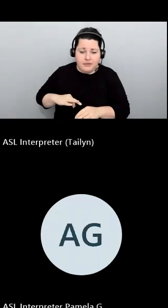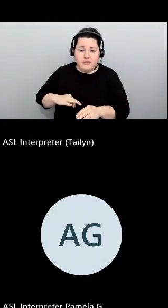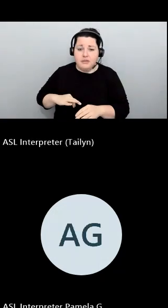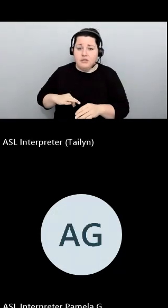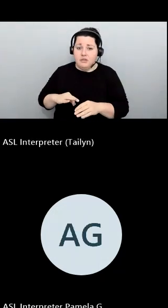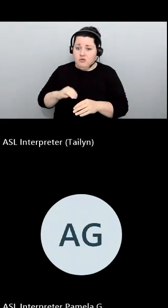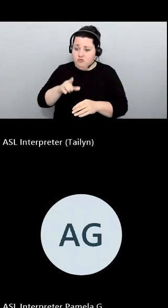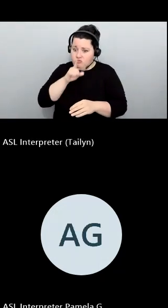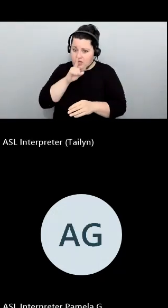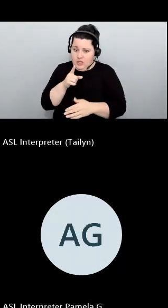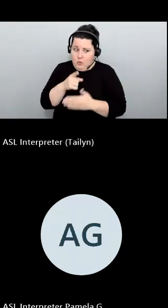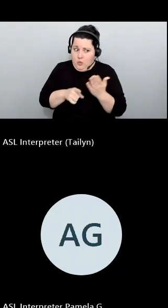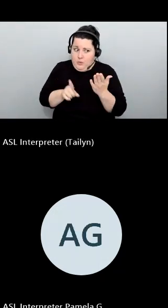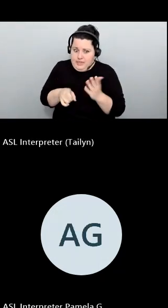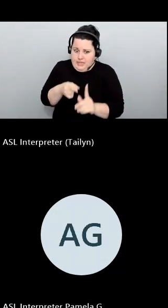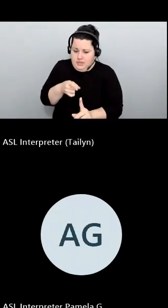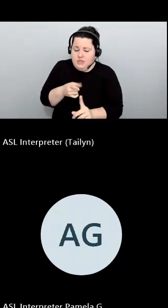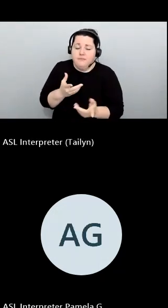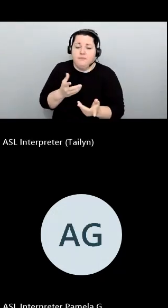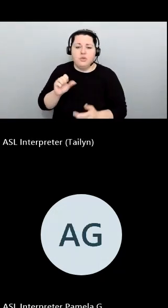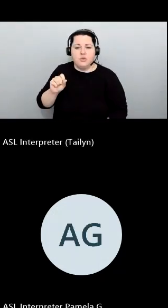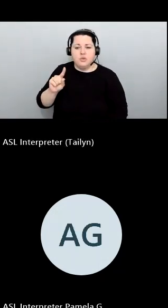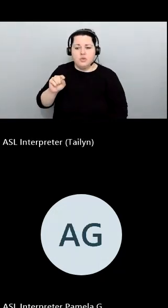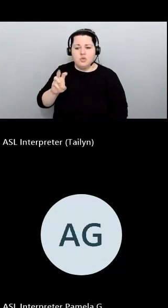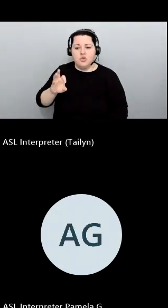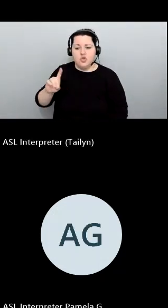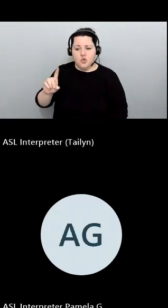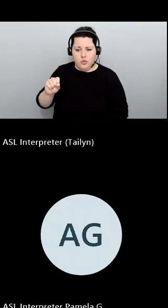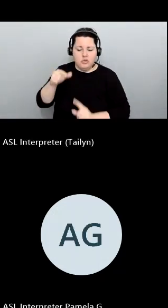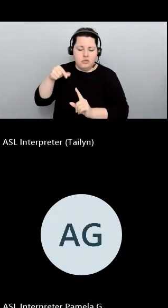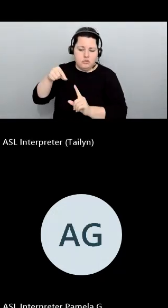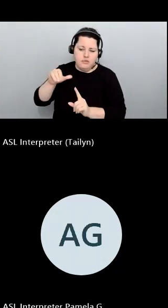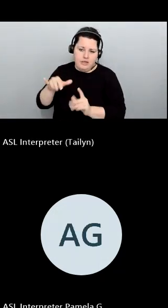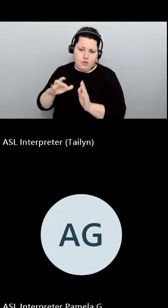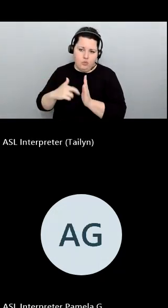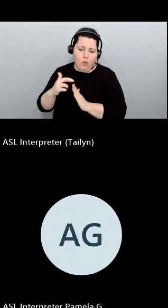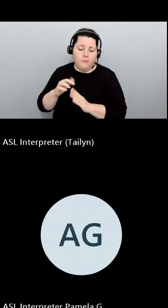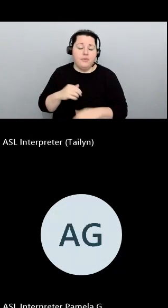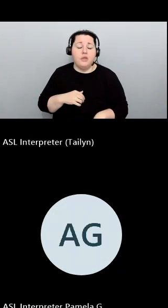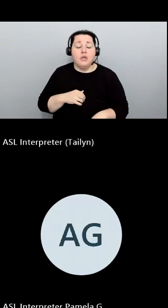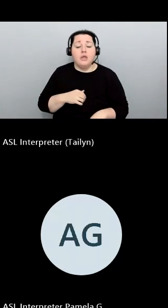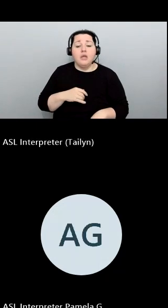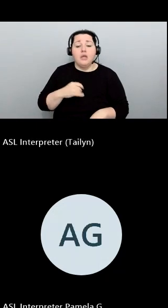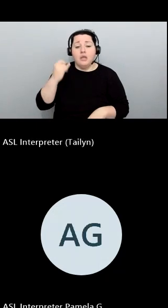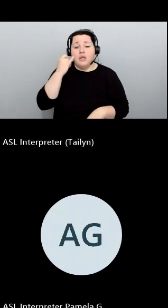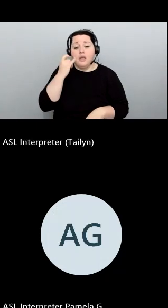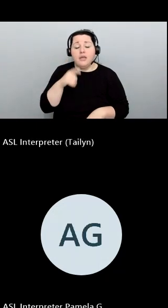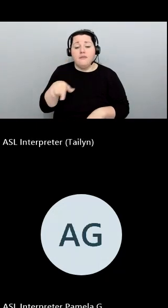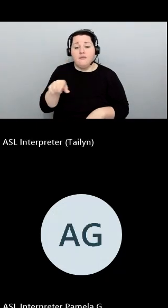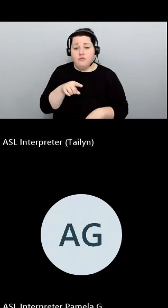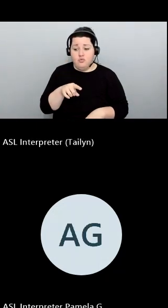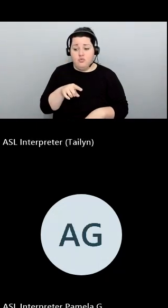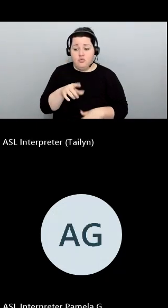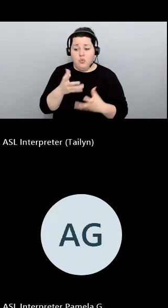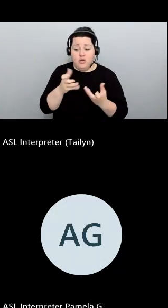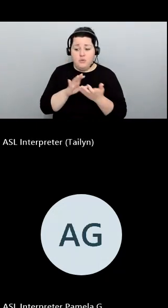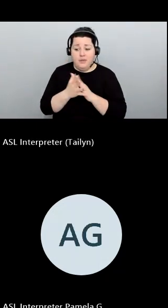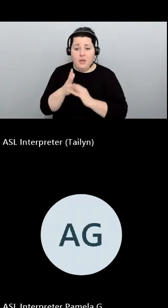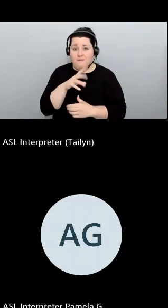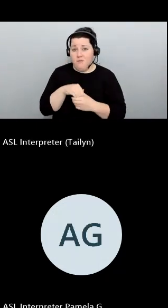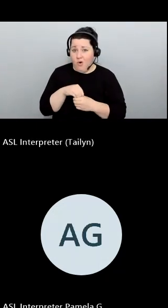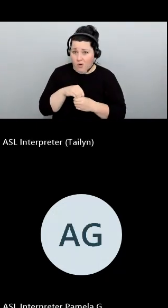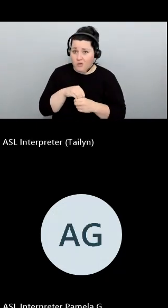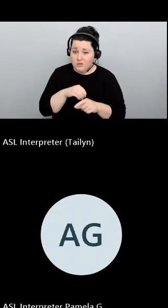need as workers. And stewards are really the heart of that. If you are interested in getting involved in our union, I